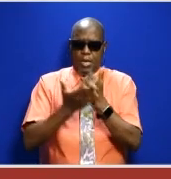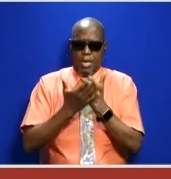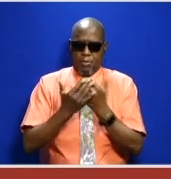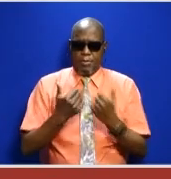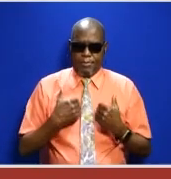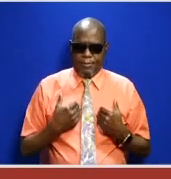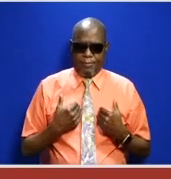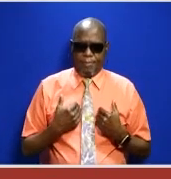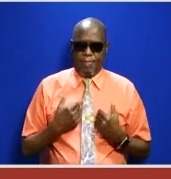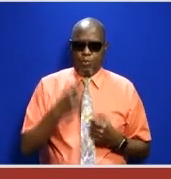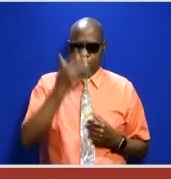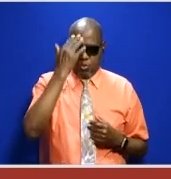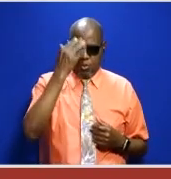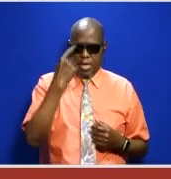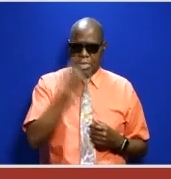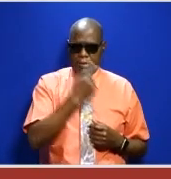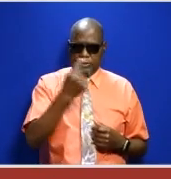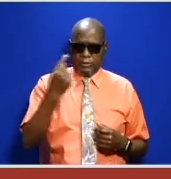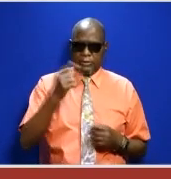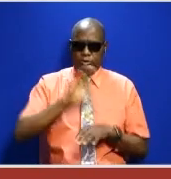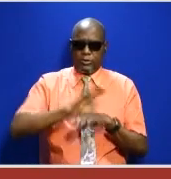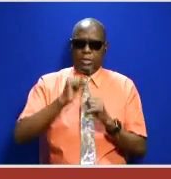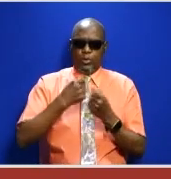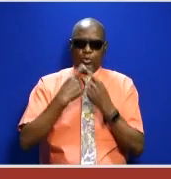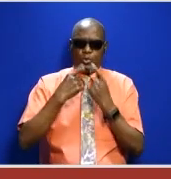You know, if every church can talk to the youth, we will make a difference.